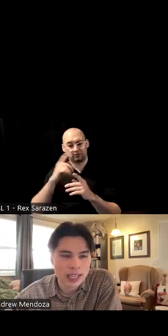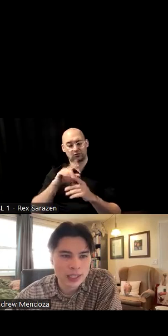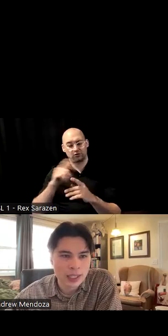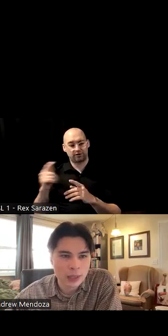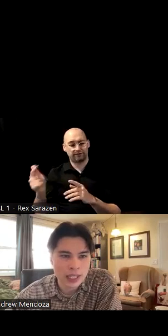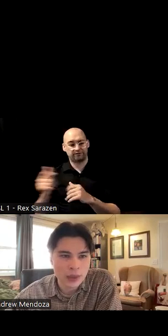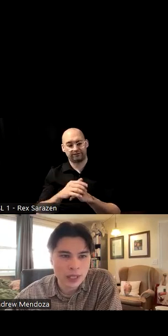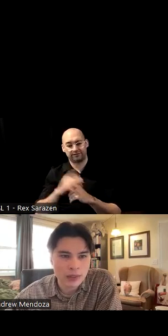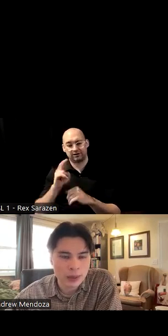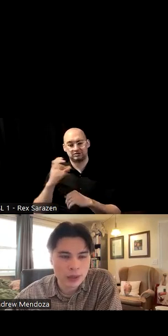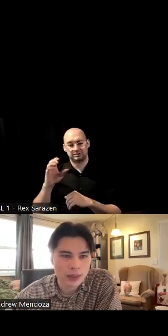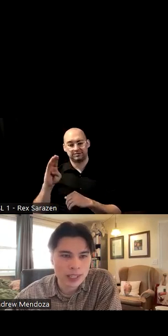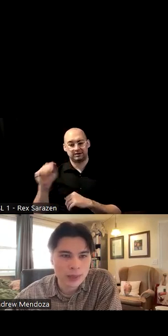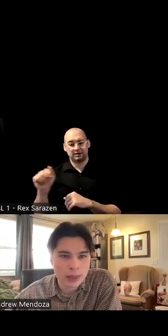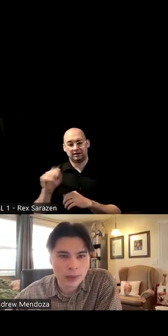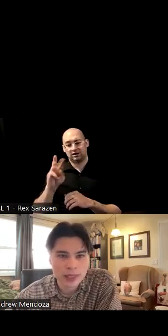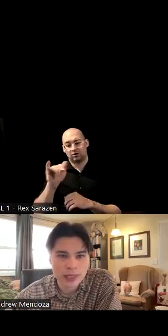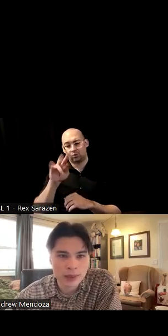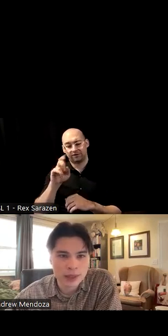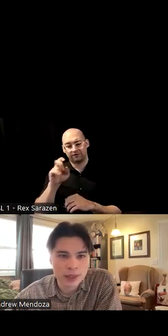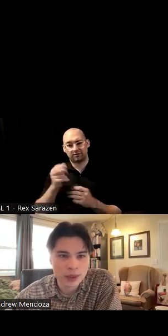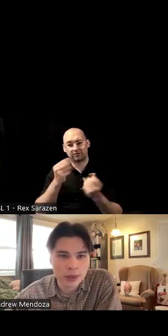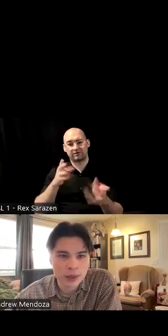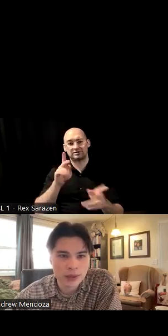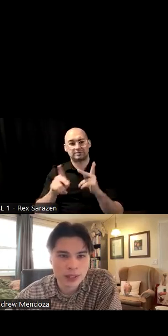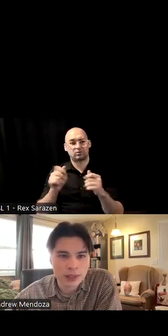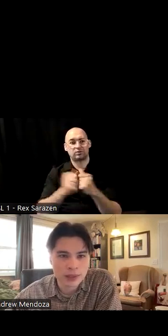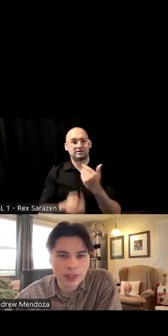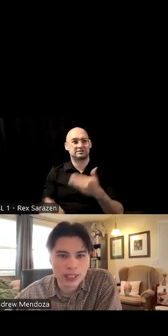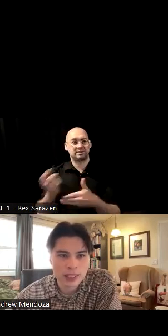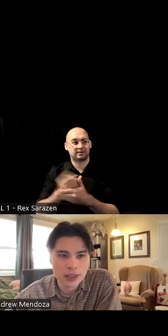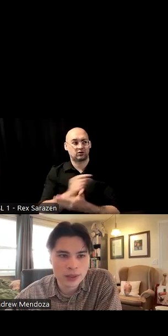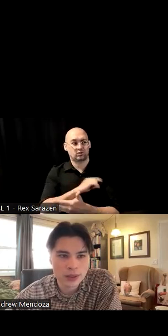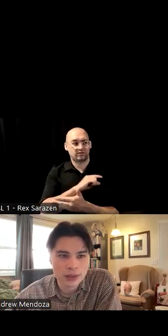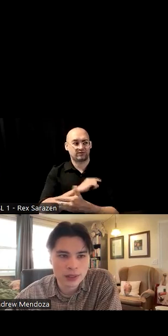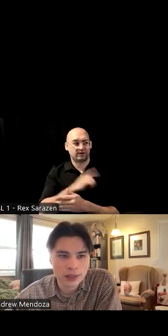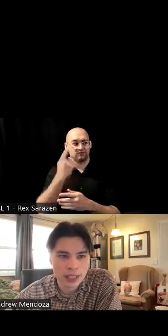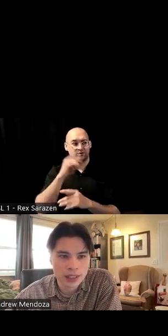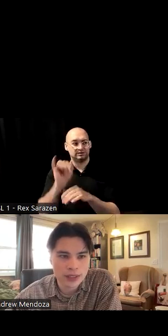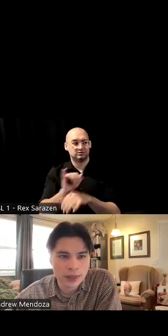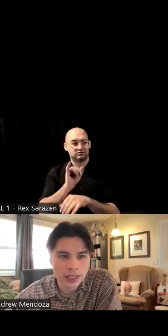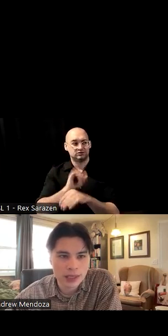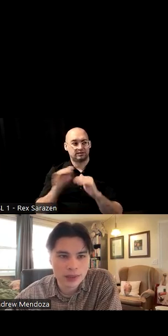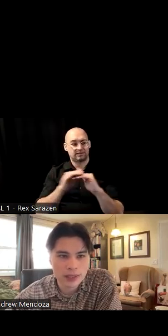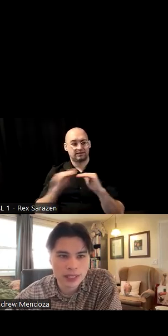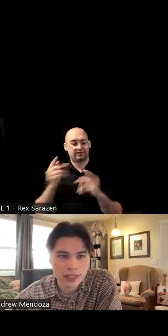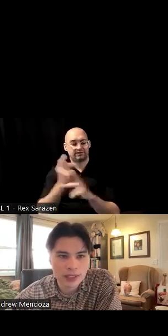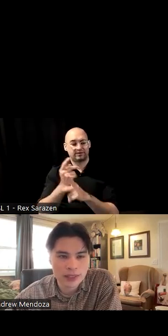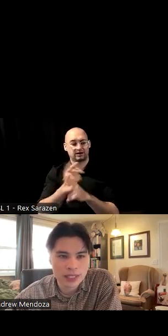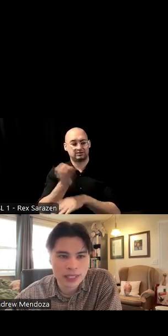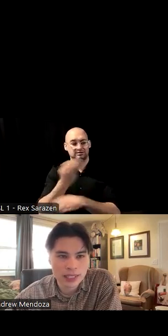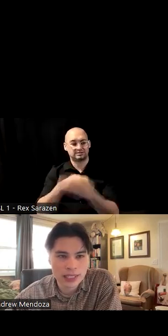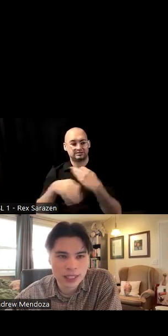the HCBA waiver provides people with disabilities who qualify for an institutional level of care to instead receive